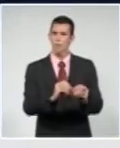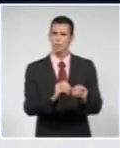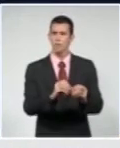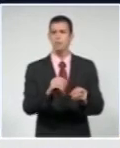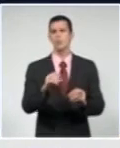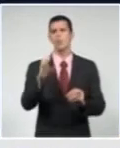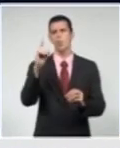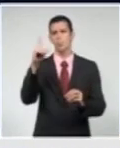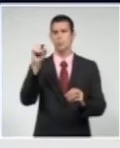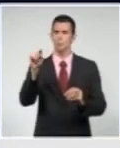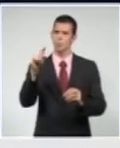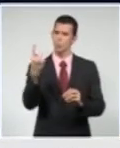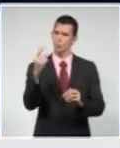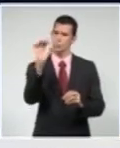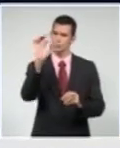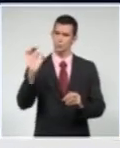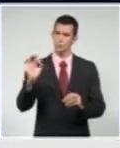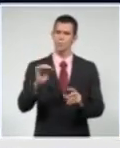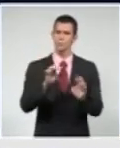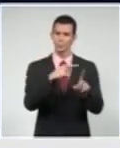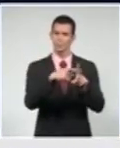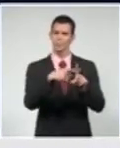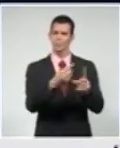3,973 people, or